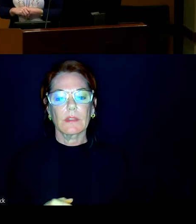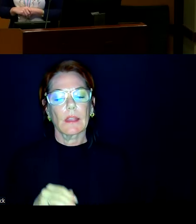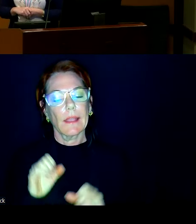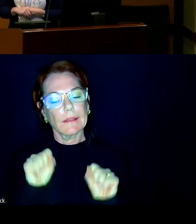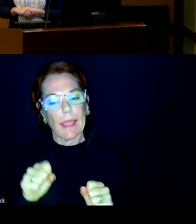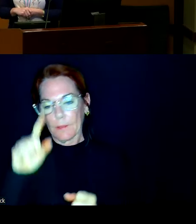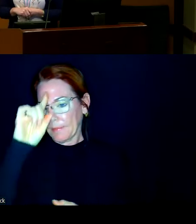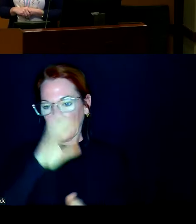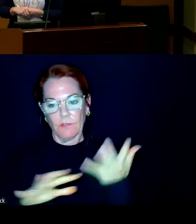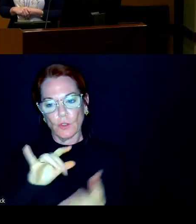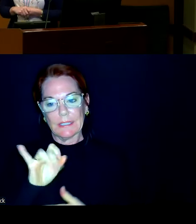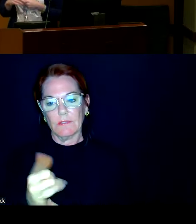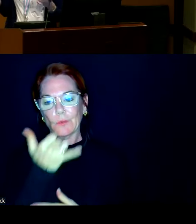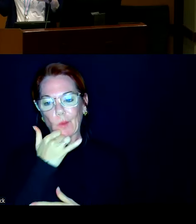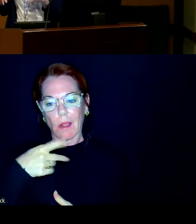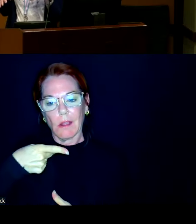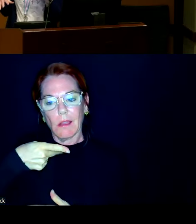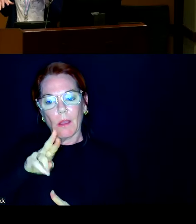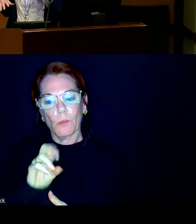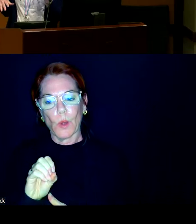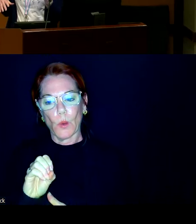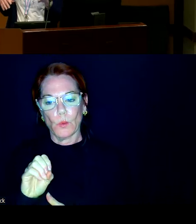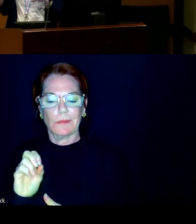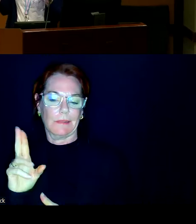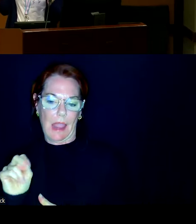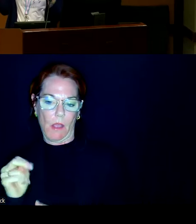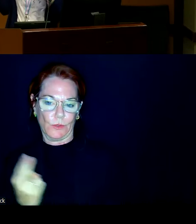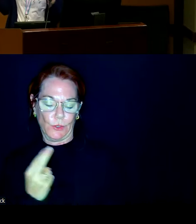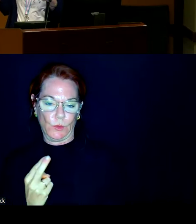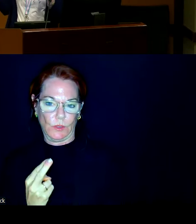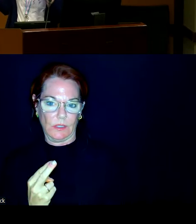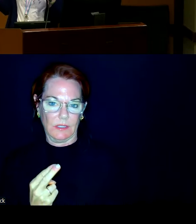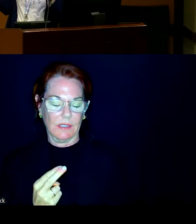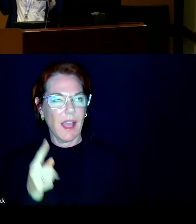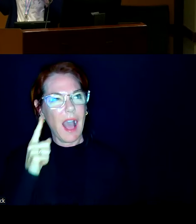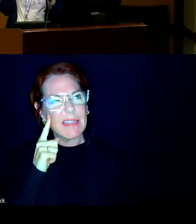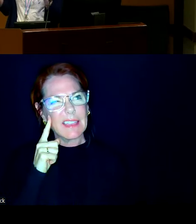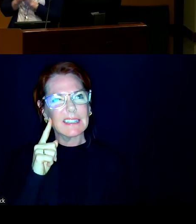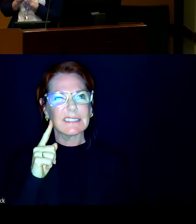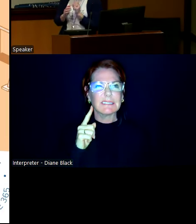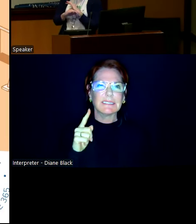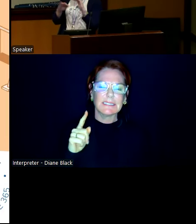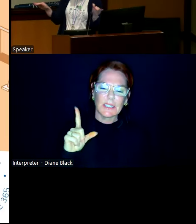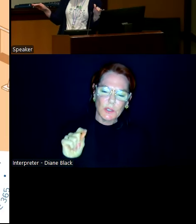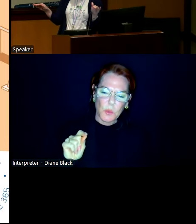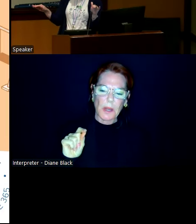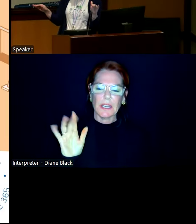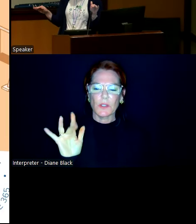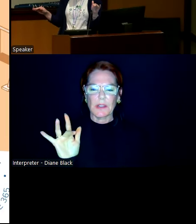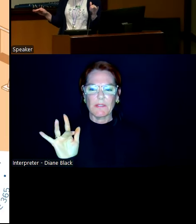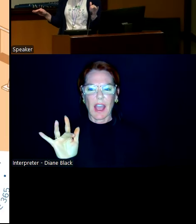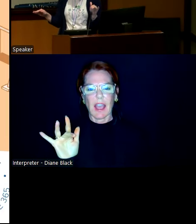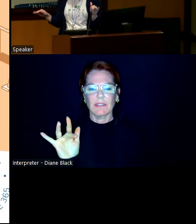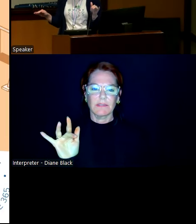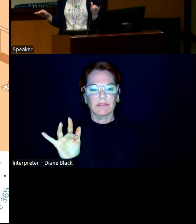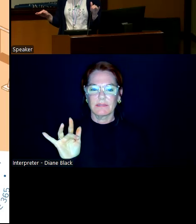pronouns. And if I think about like the 2025 shenanigans where like they're gonna just narrow it down to